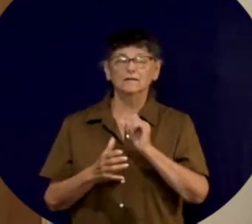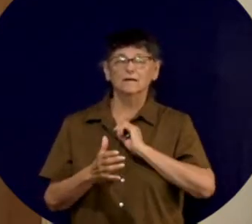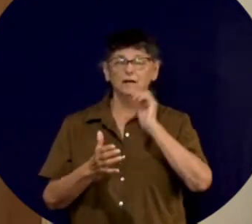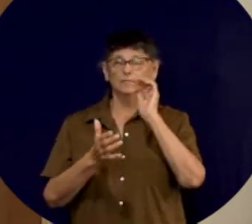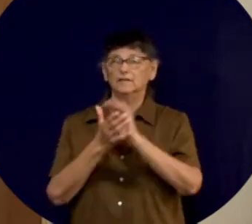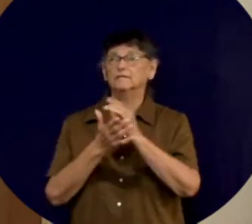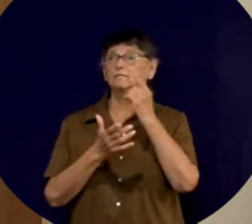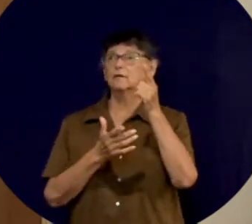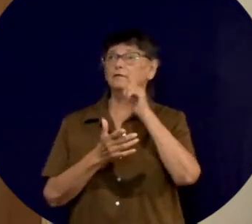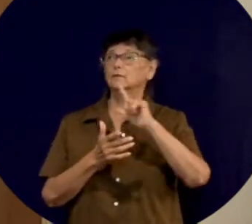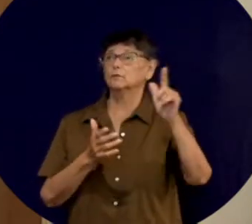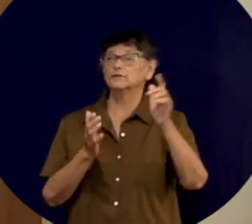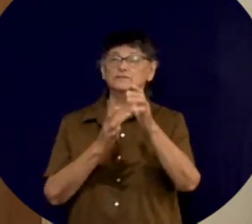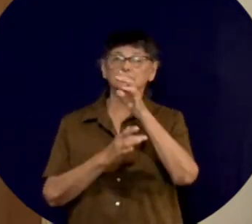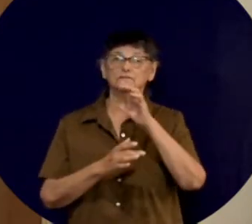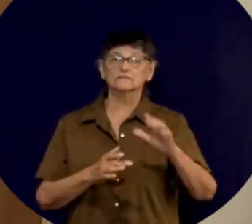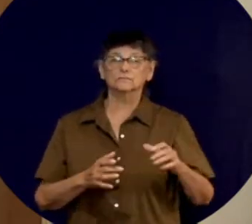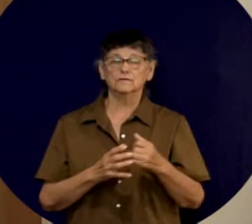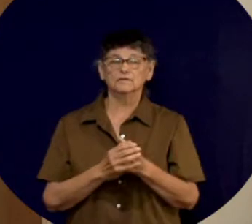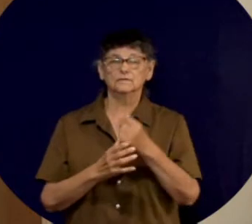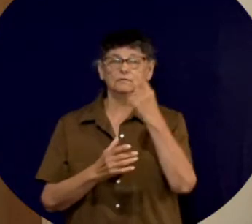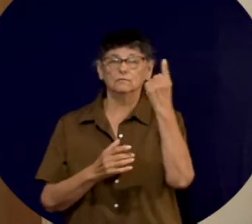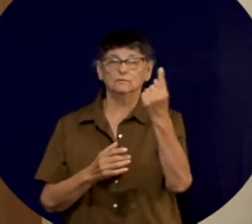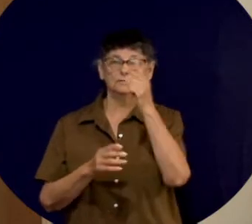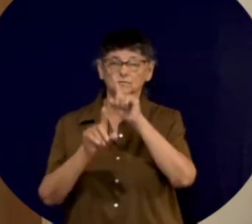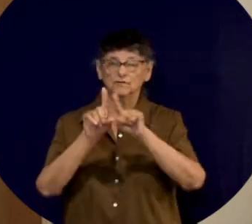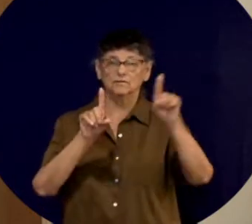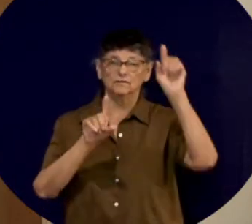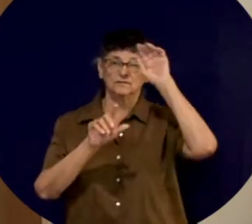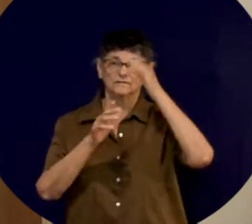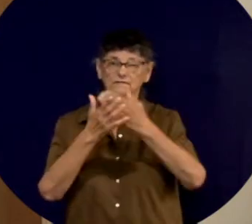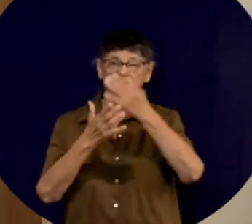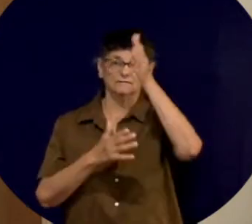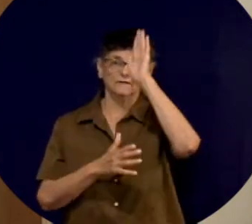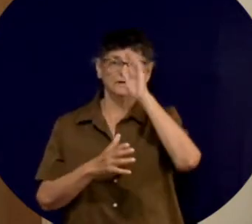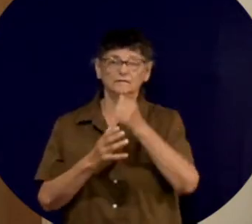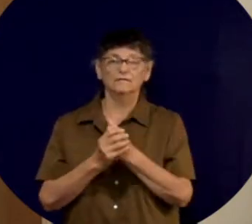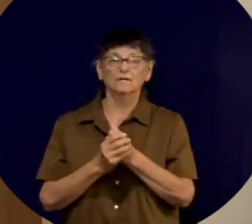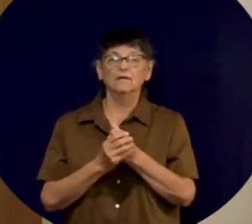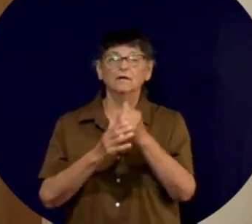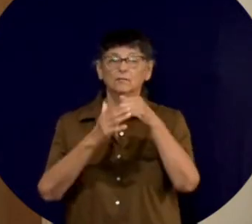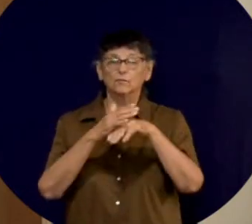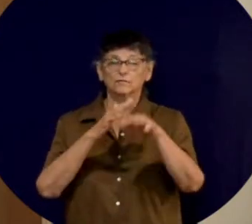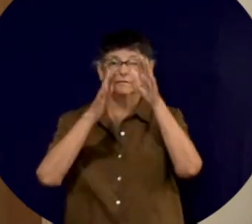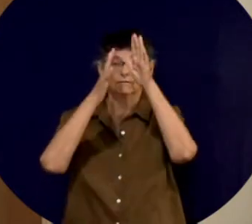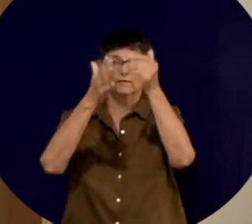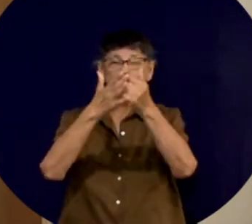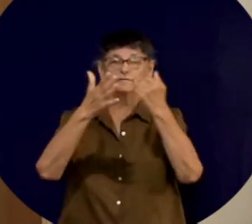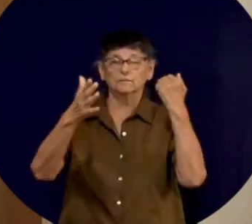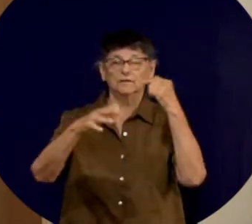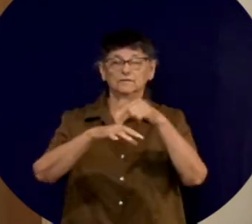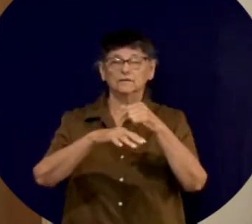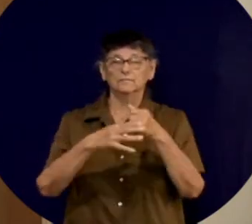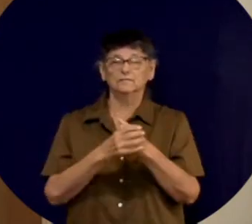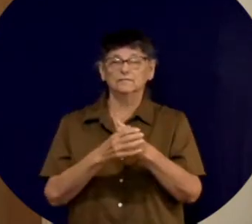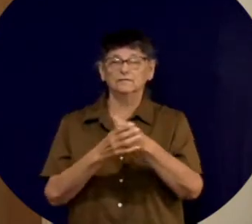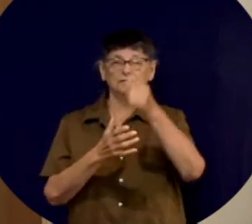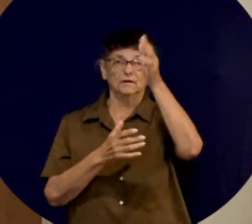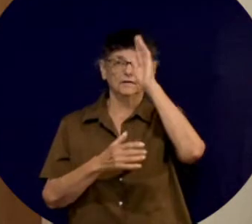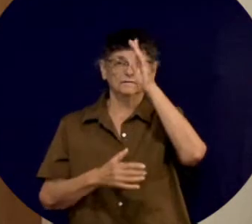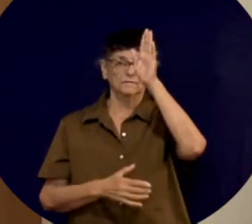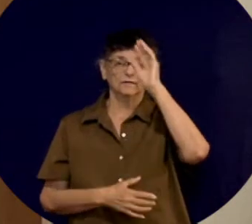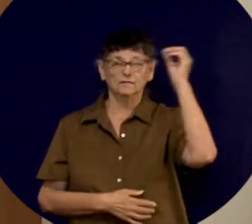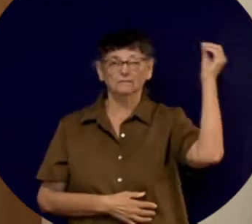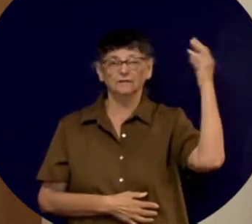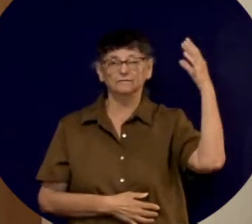I believe in one Lord, Jesus Christ, the only begotten Son of God, born of the Father before all ages, God